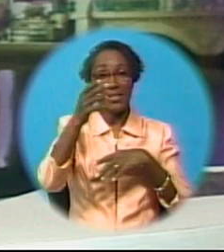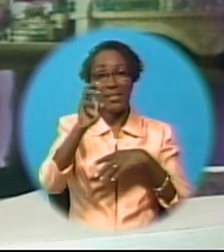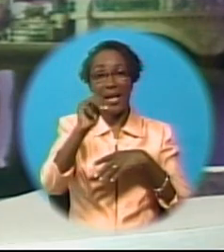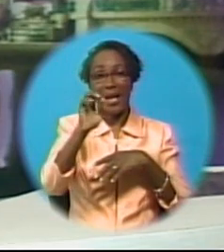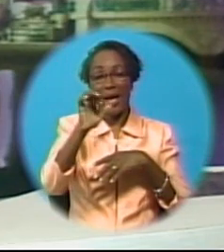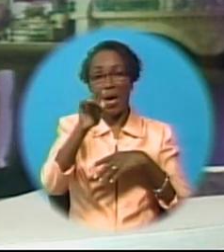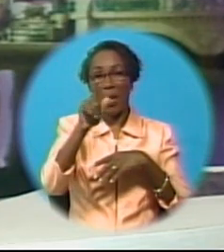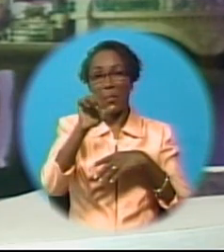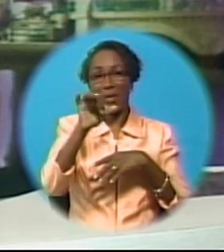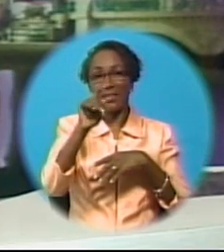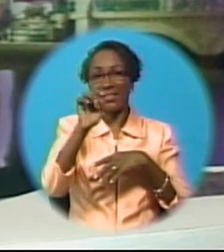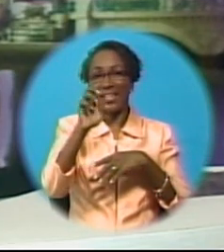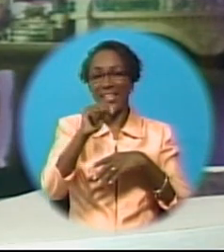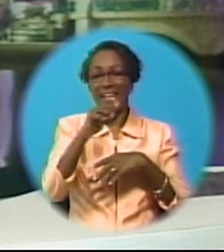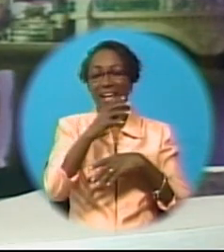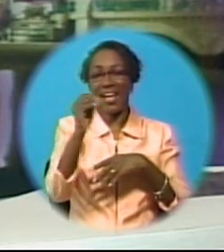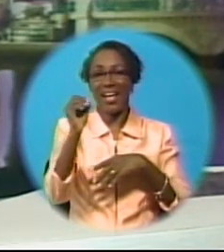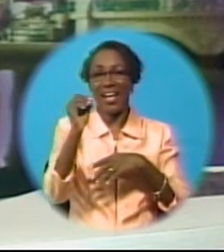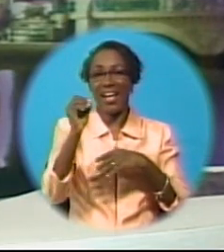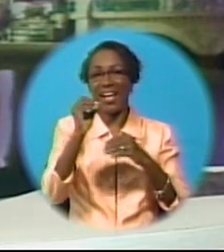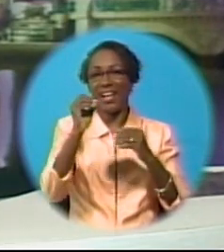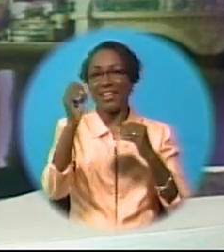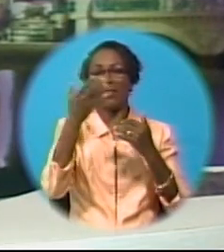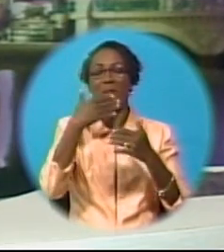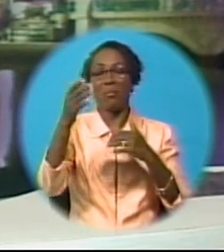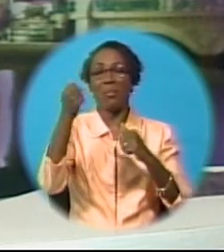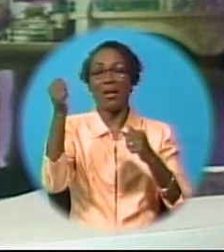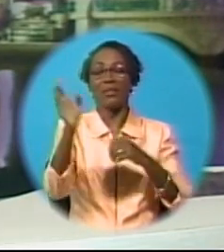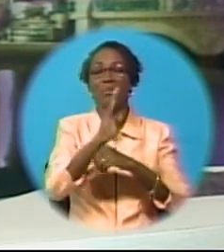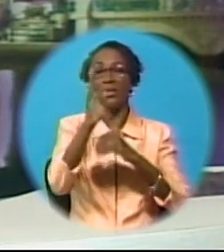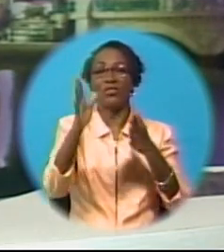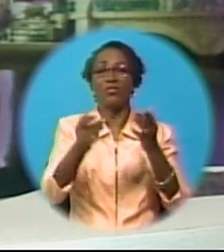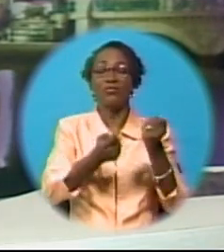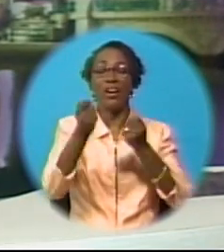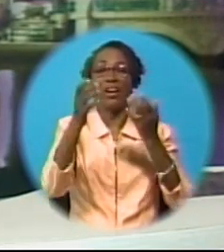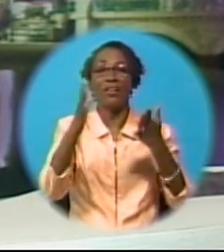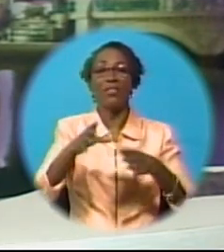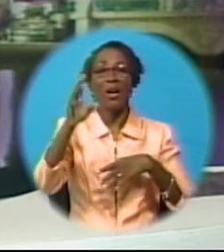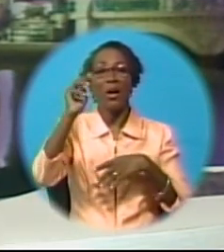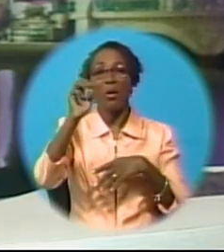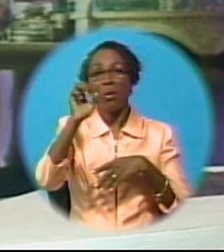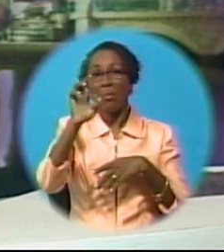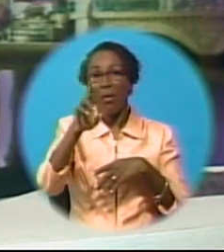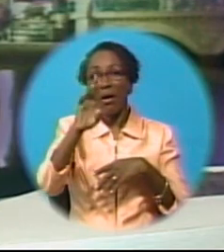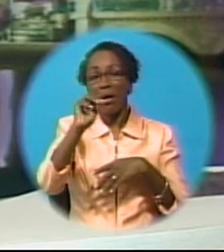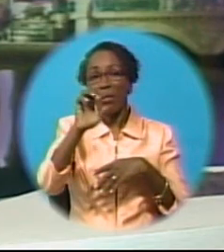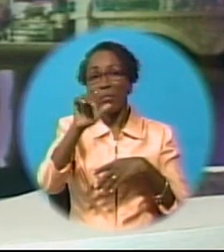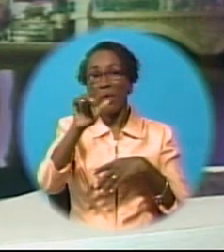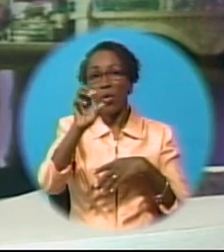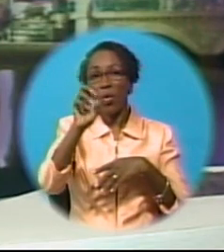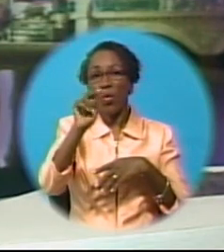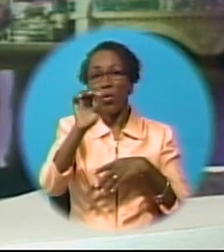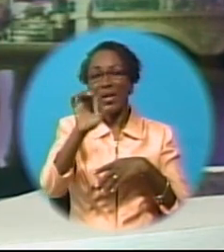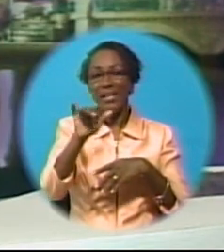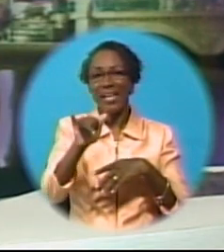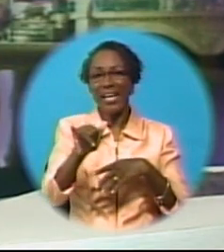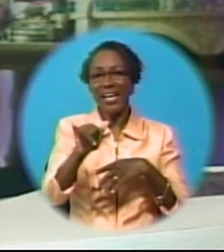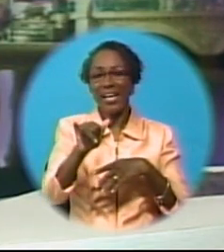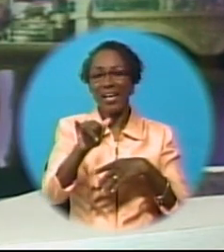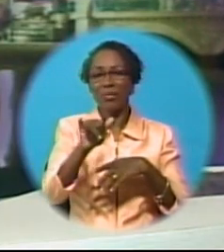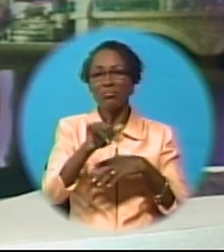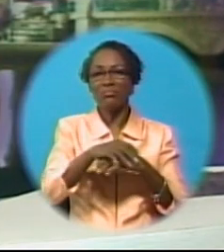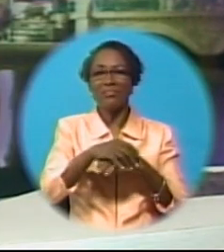didn't materialize last evening, as the island received some much needed rain, making the track conditions at Bushy Park